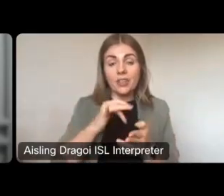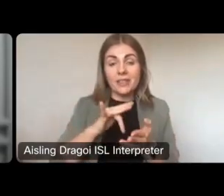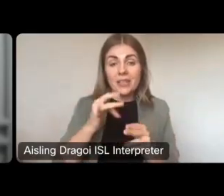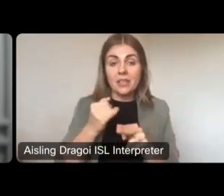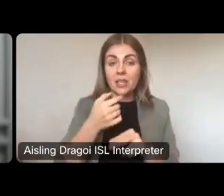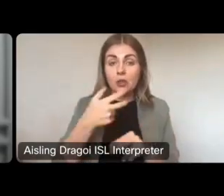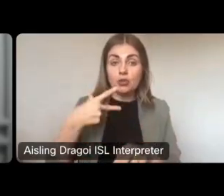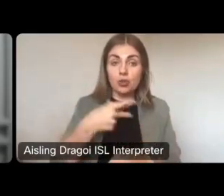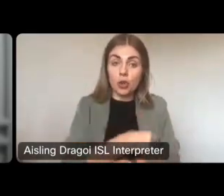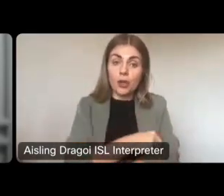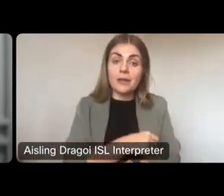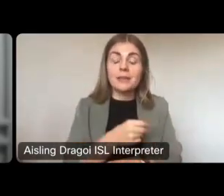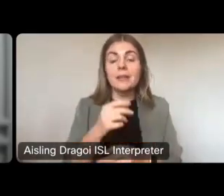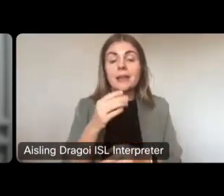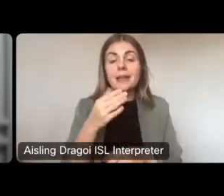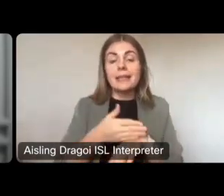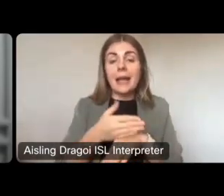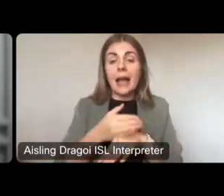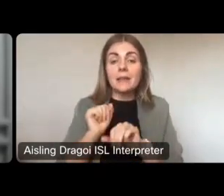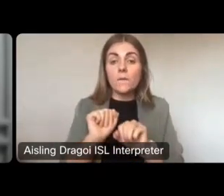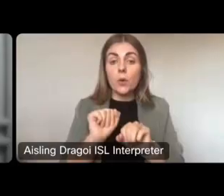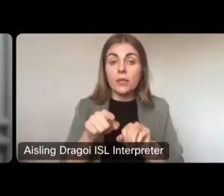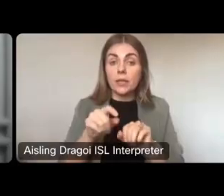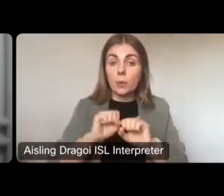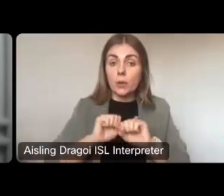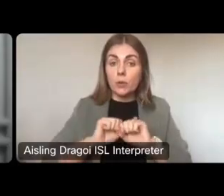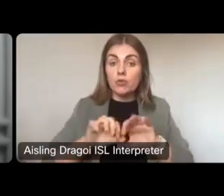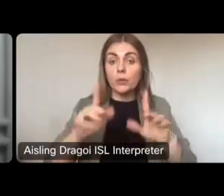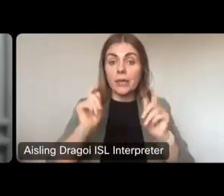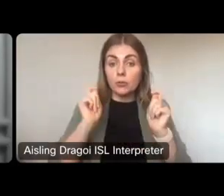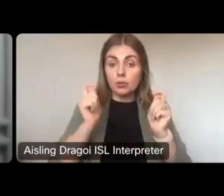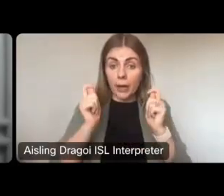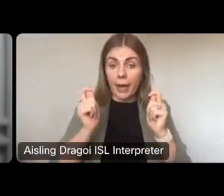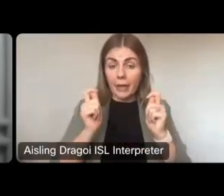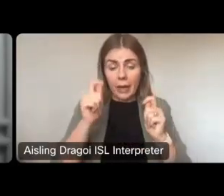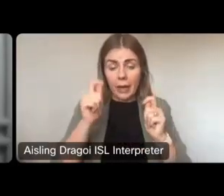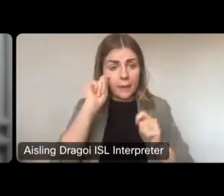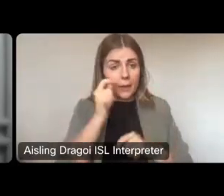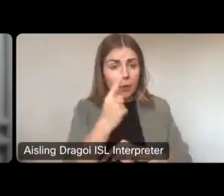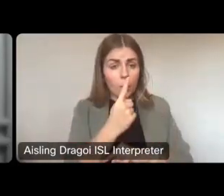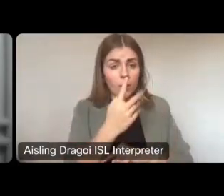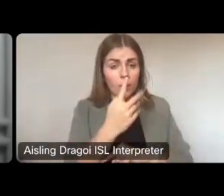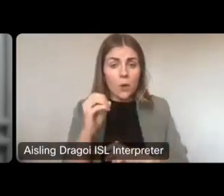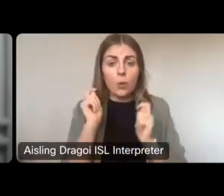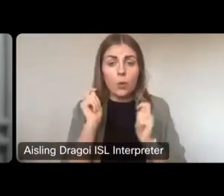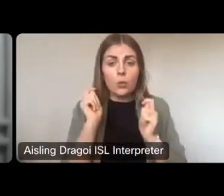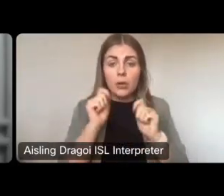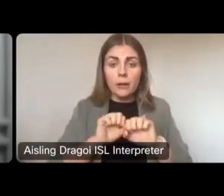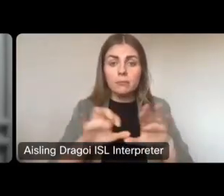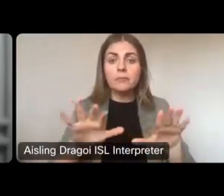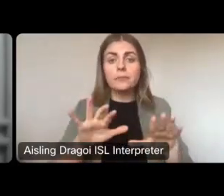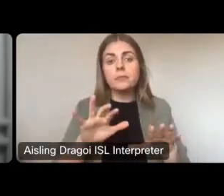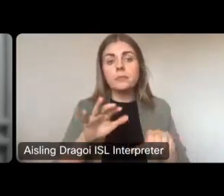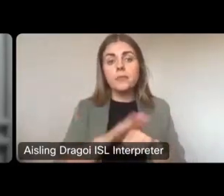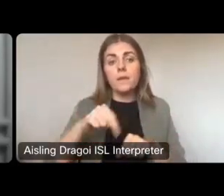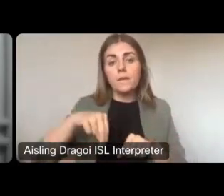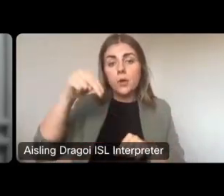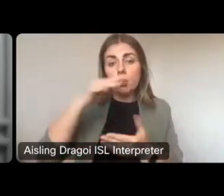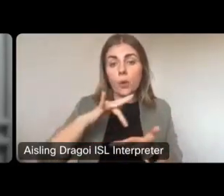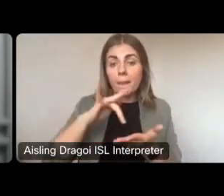to, I think we rolled out 150 training places to services in North Inner City, and